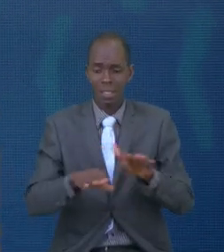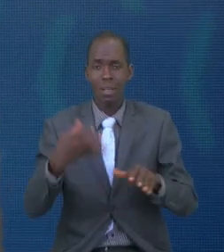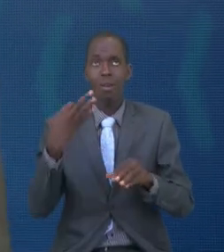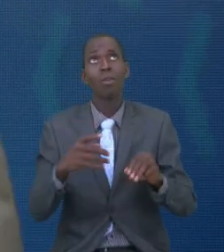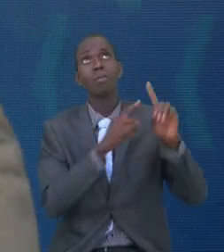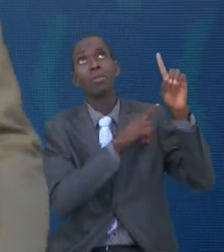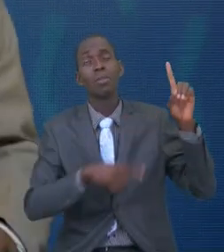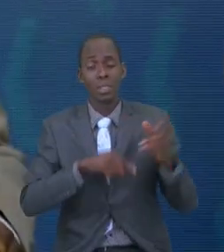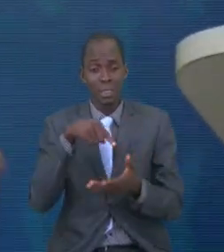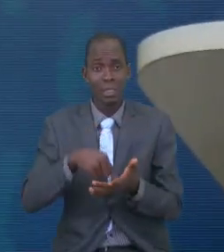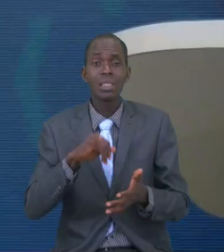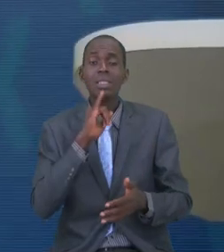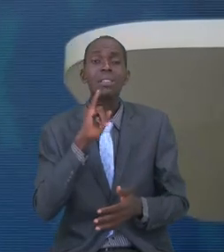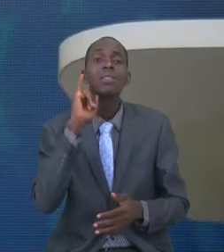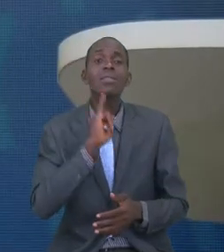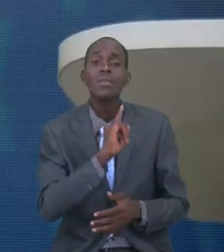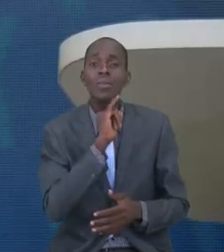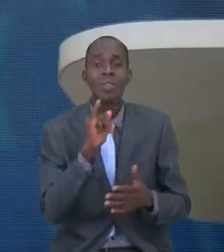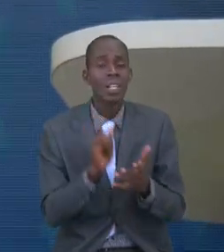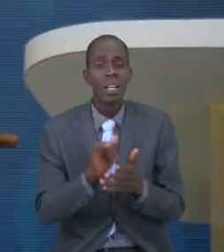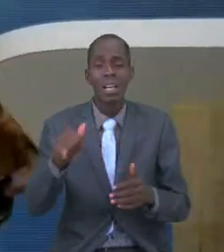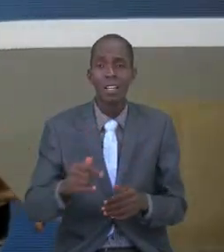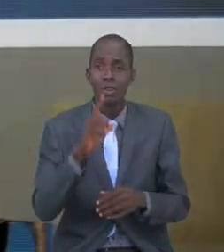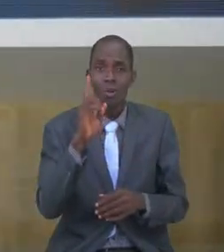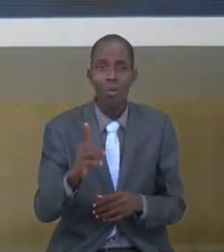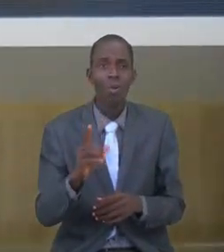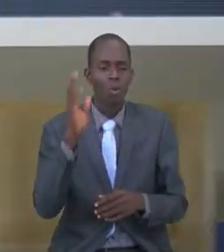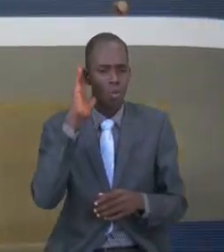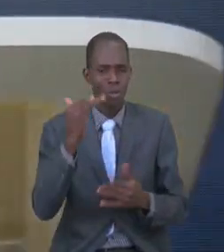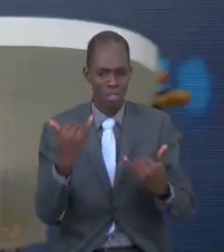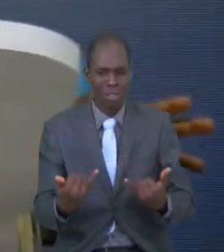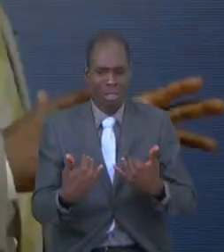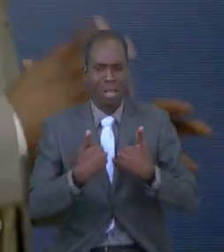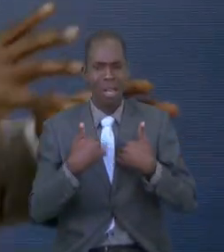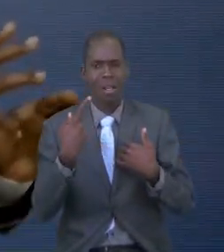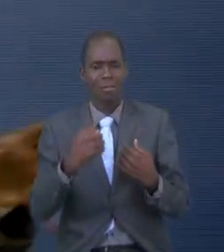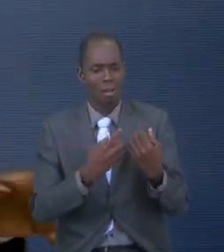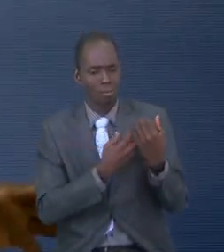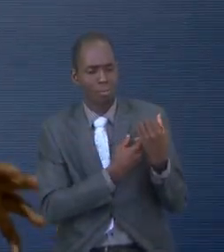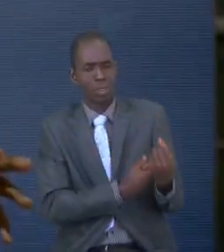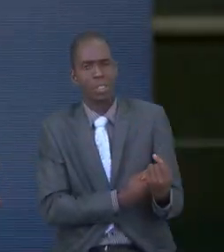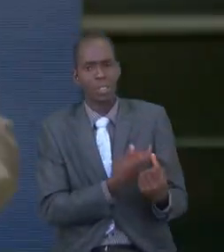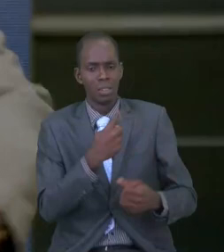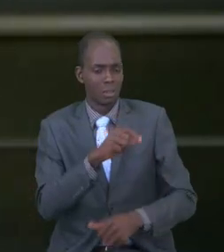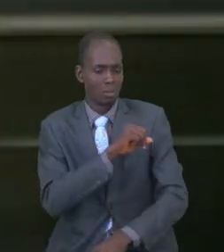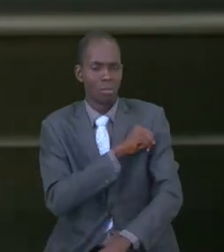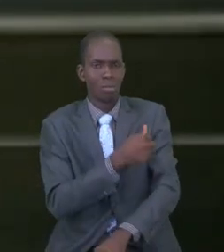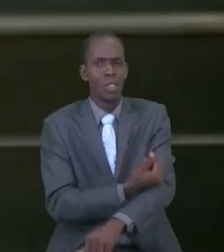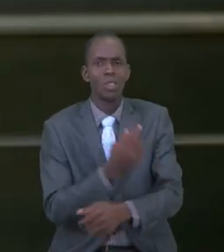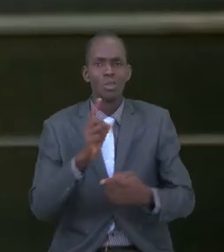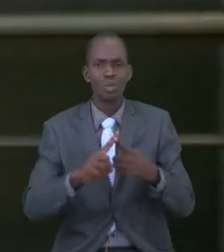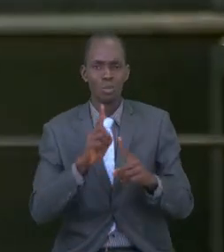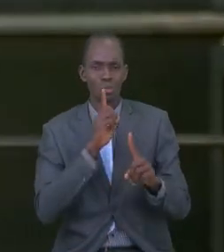is Israel, that anybody could have the courage, the audacity to